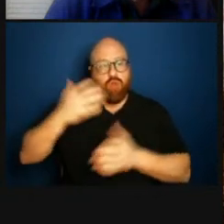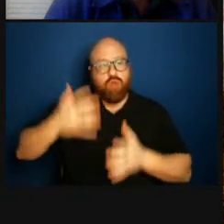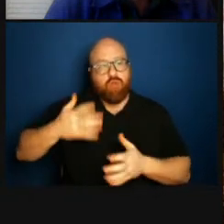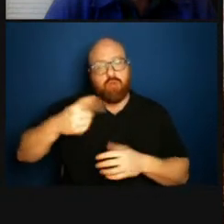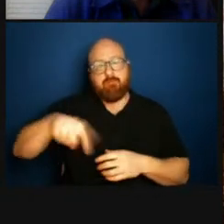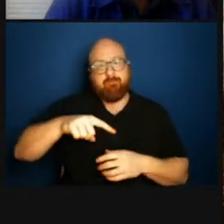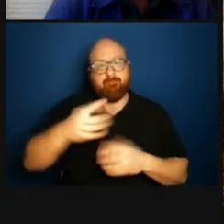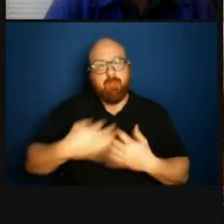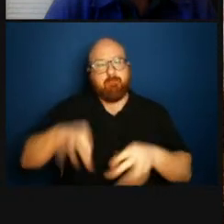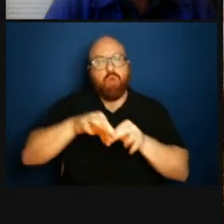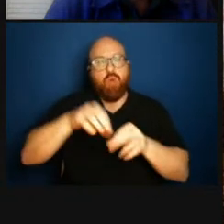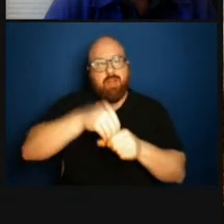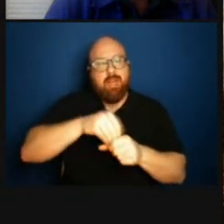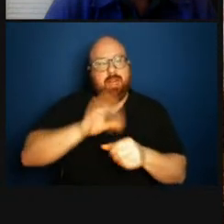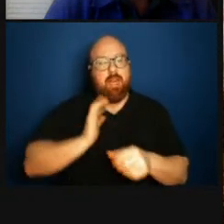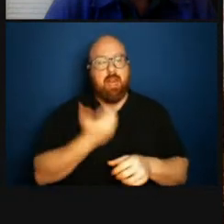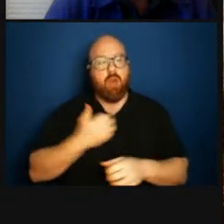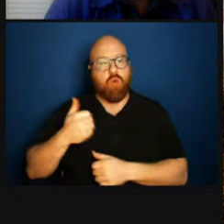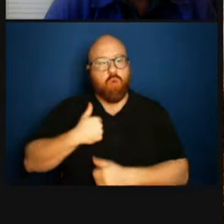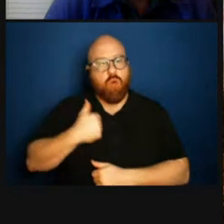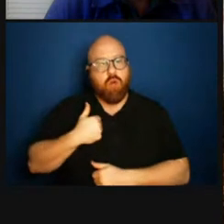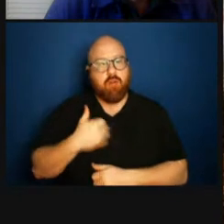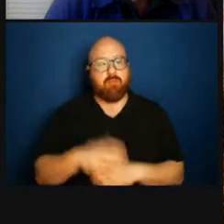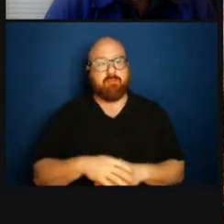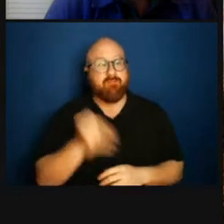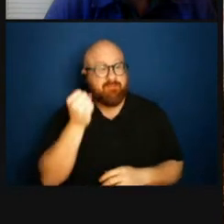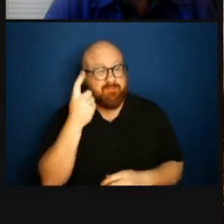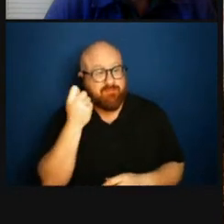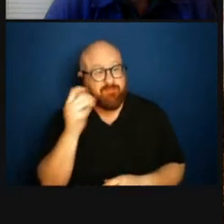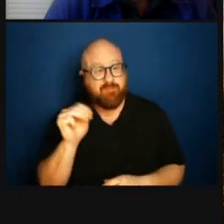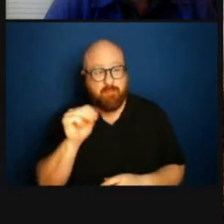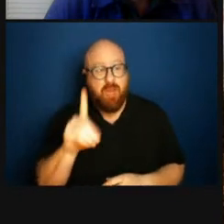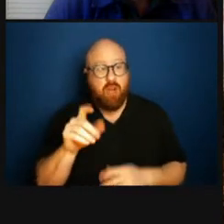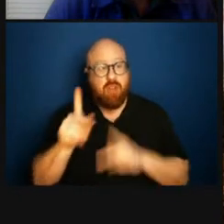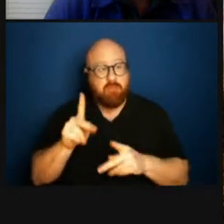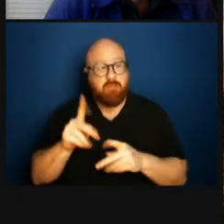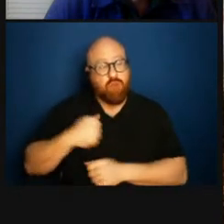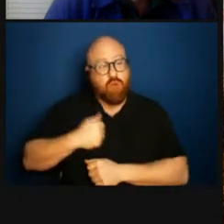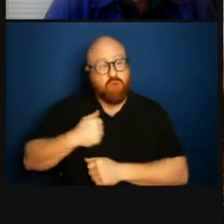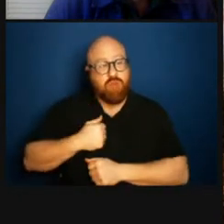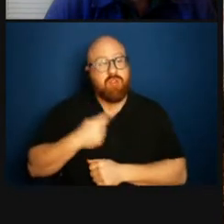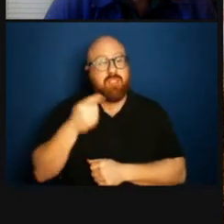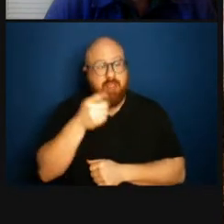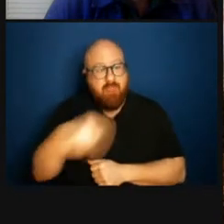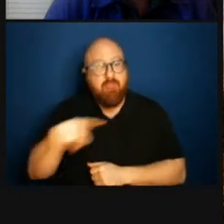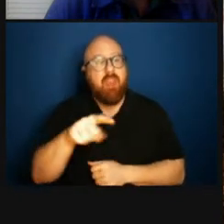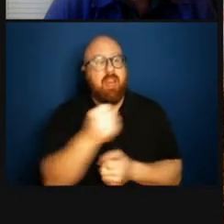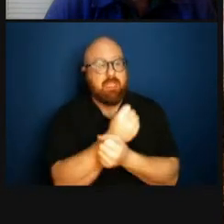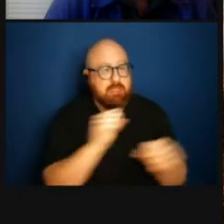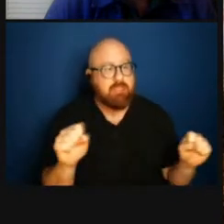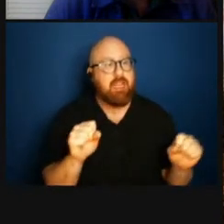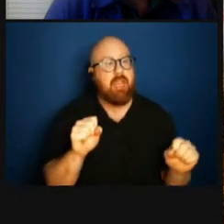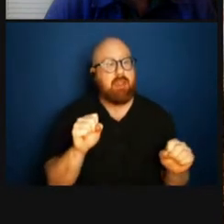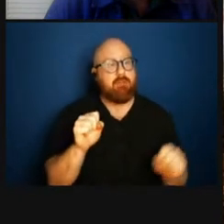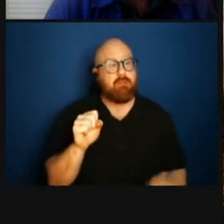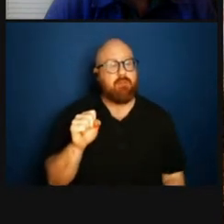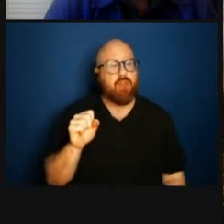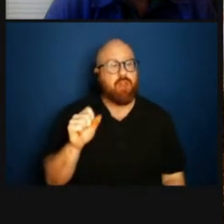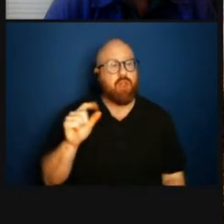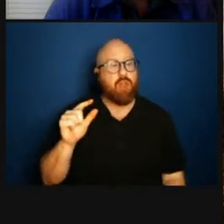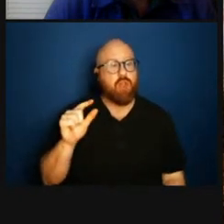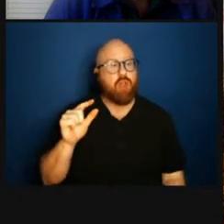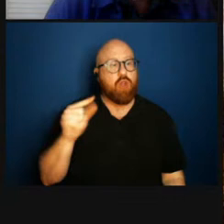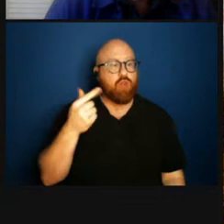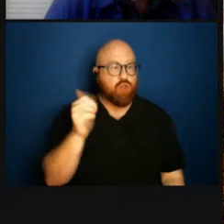Marylanders saved George Washington's army at the 1776 Battle of Long Island, which Owen Lowry is a